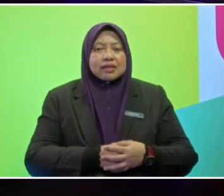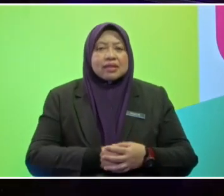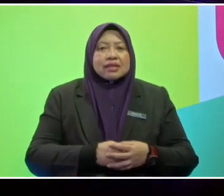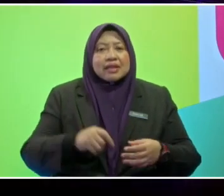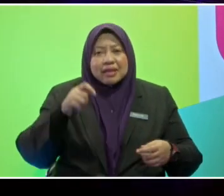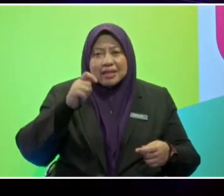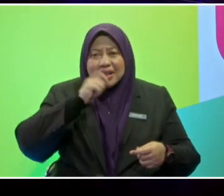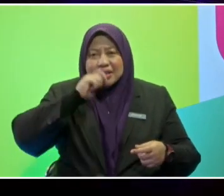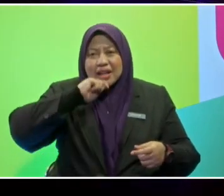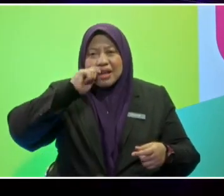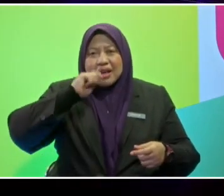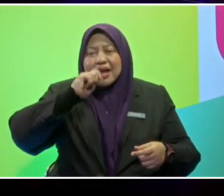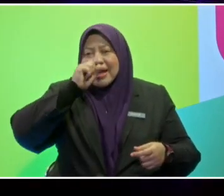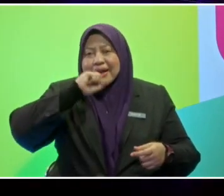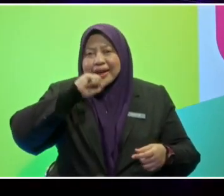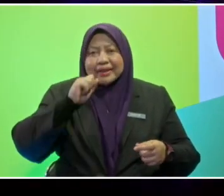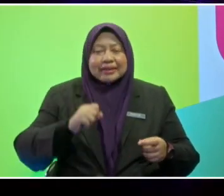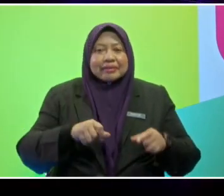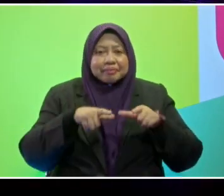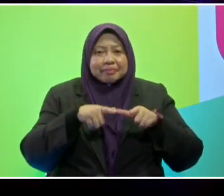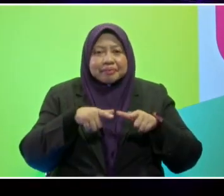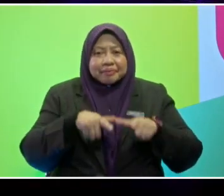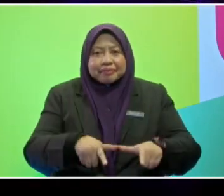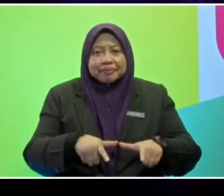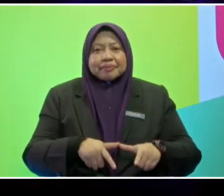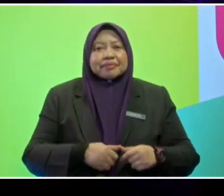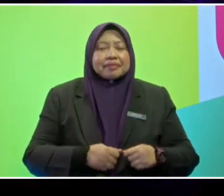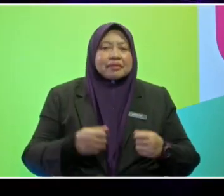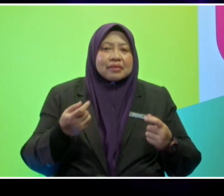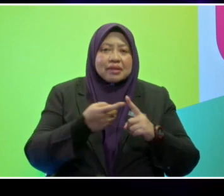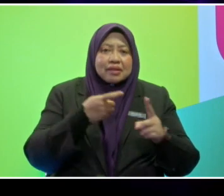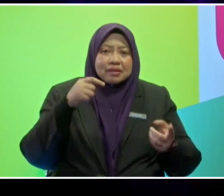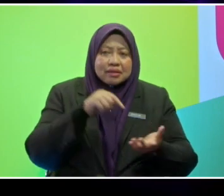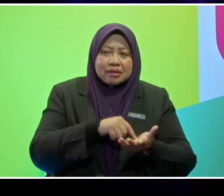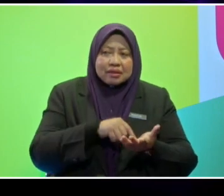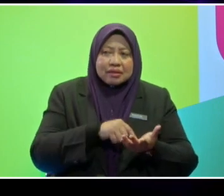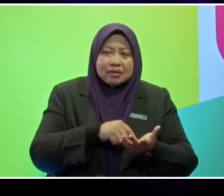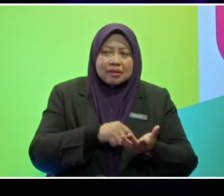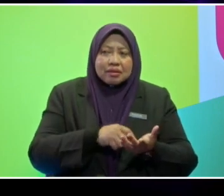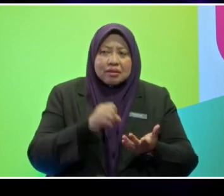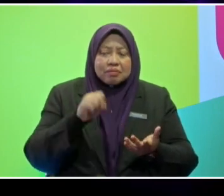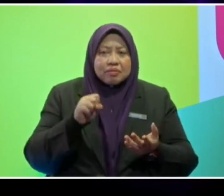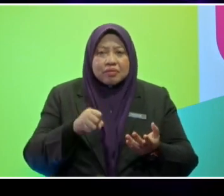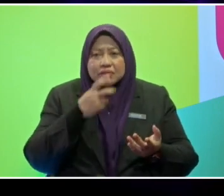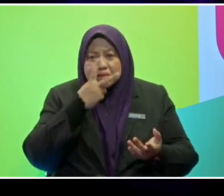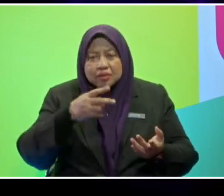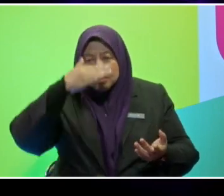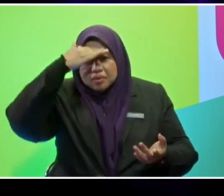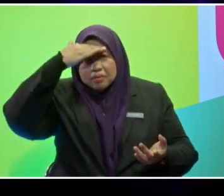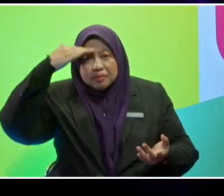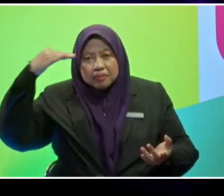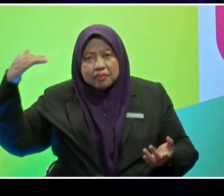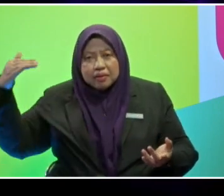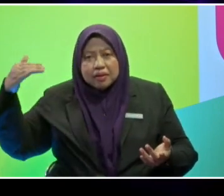Quack. sticks, not popsicles. Okay. So from here, can you see that the shadow is